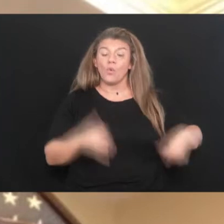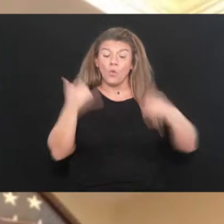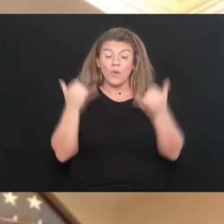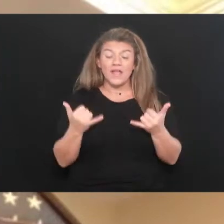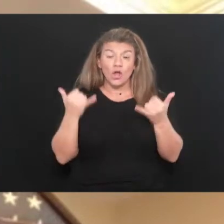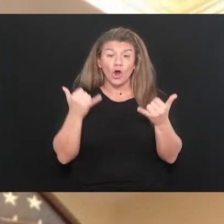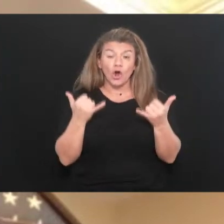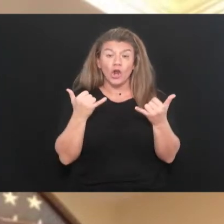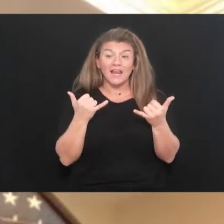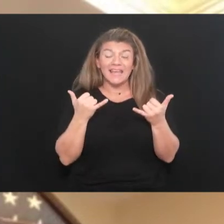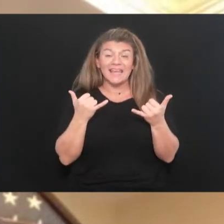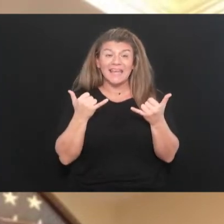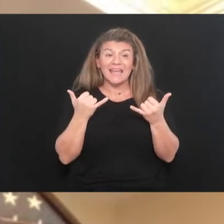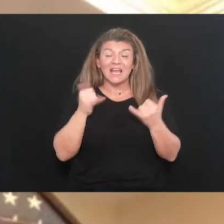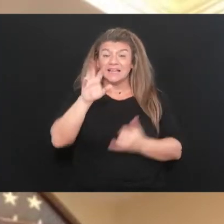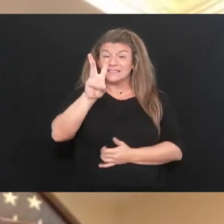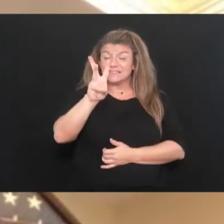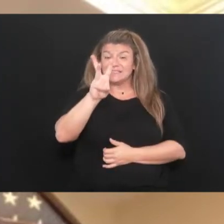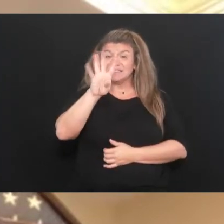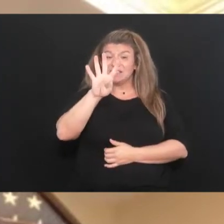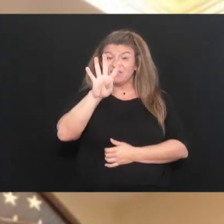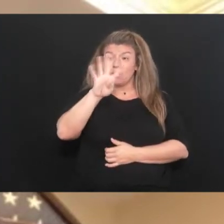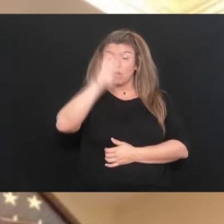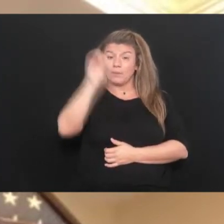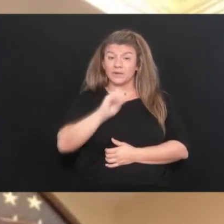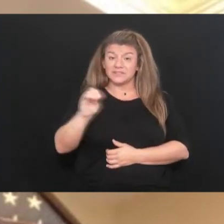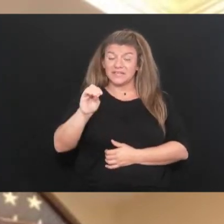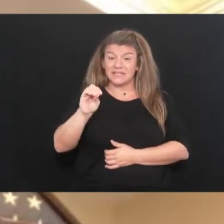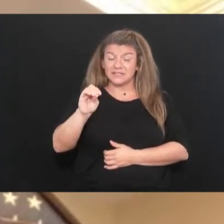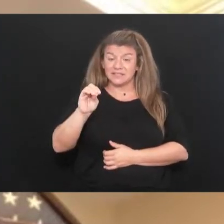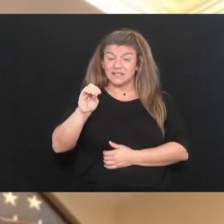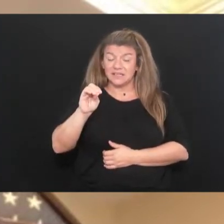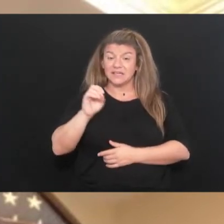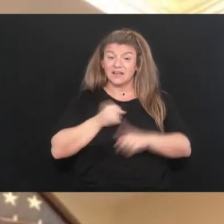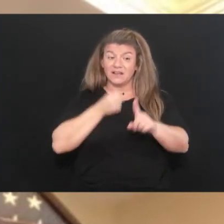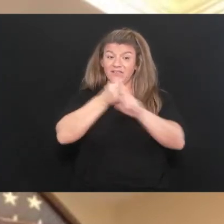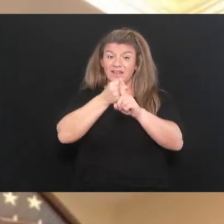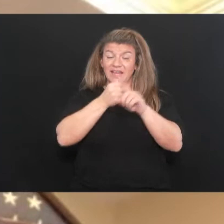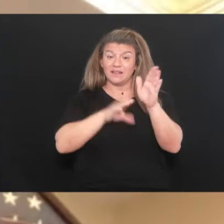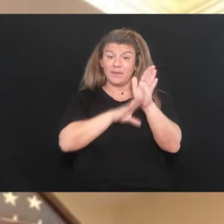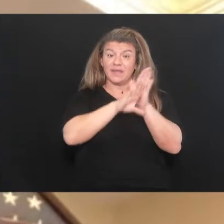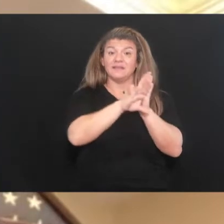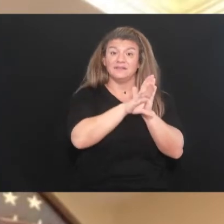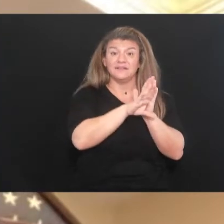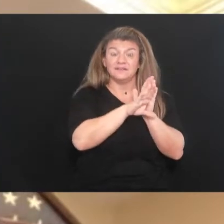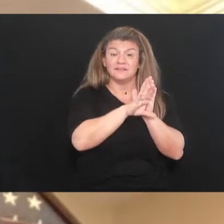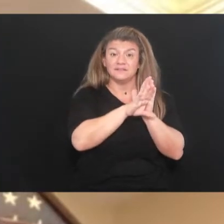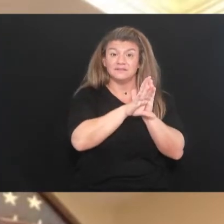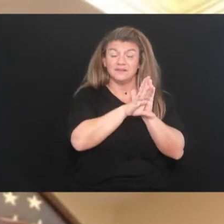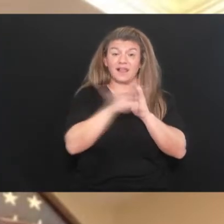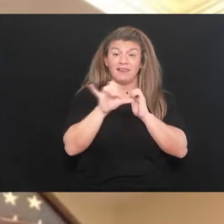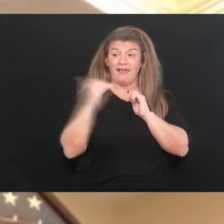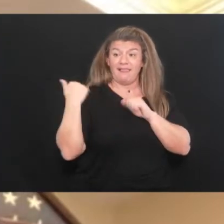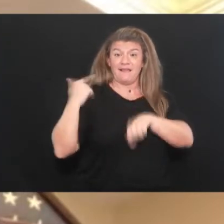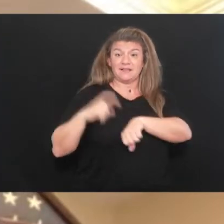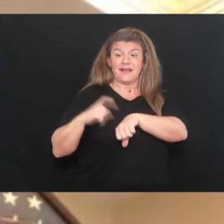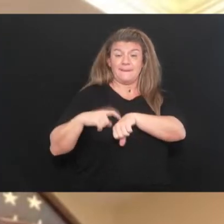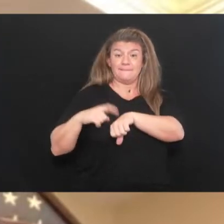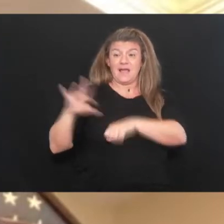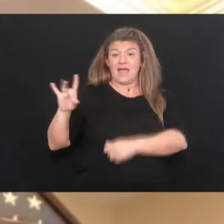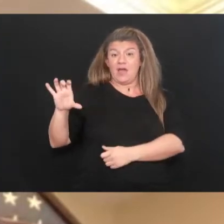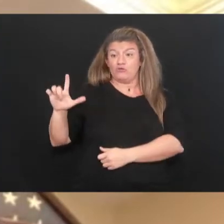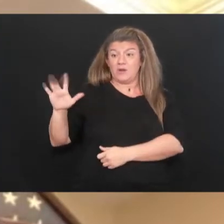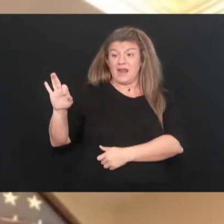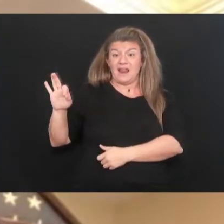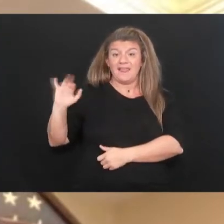currently are at 64% of the peak that we saw last time, as Clay pointed out,